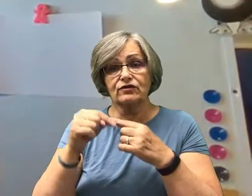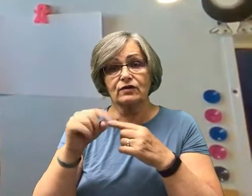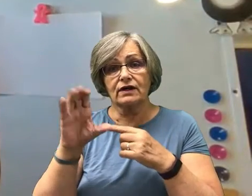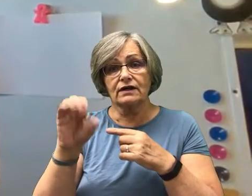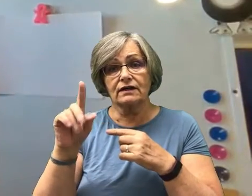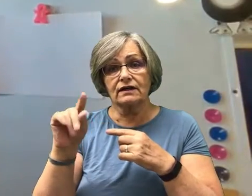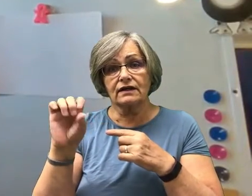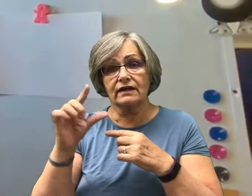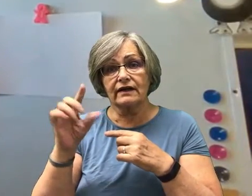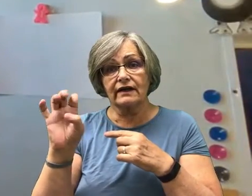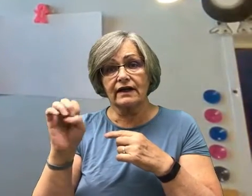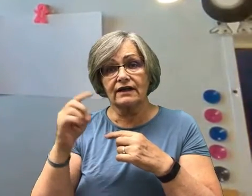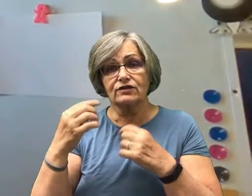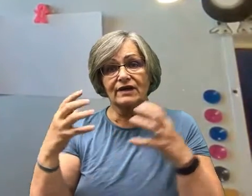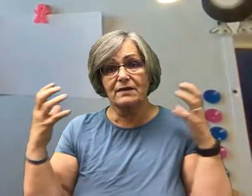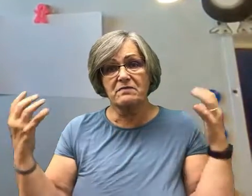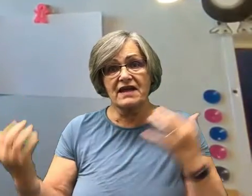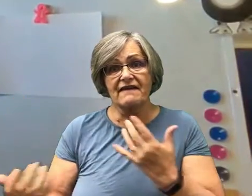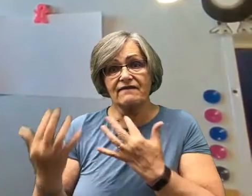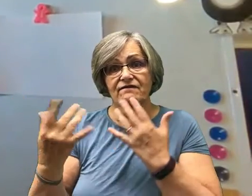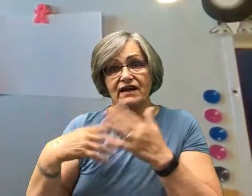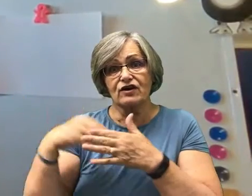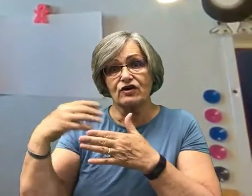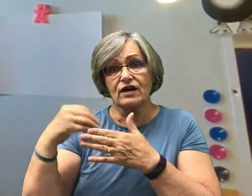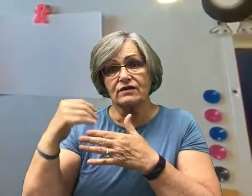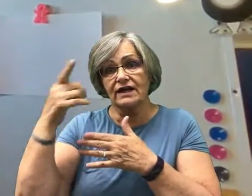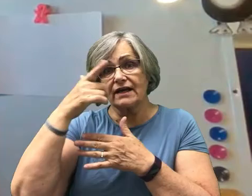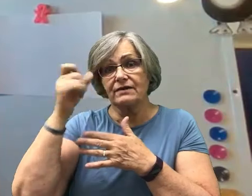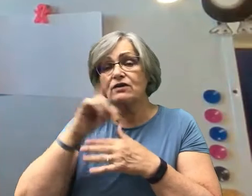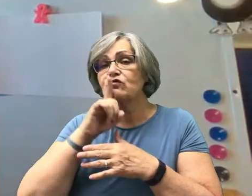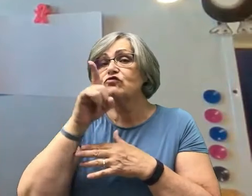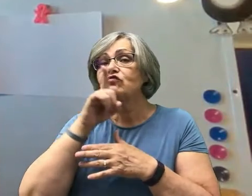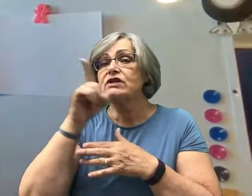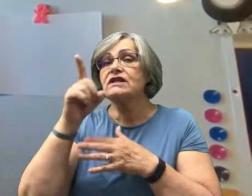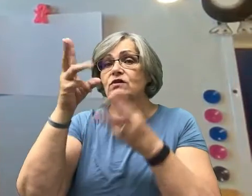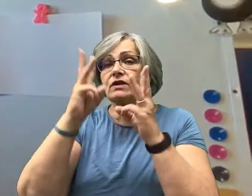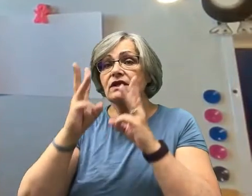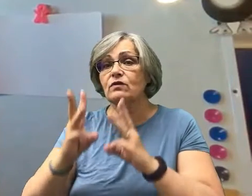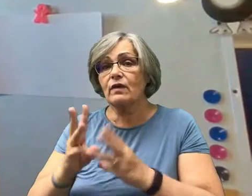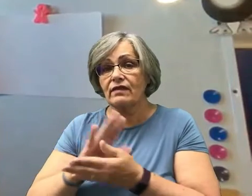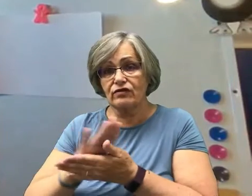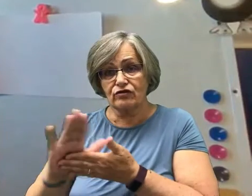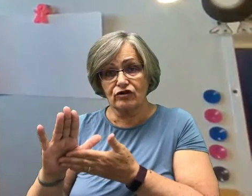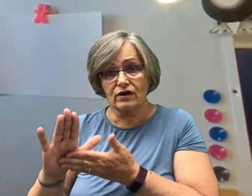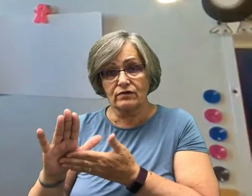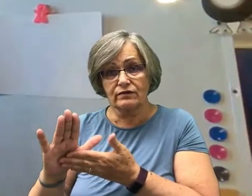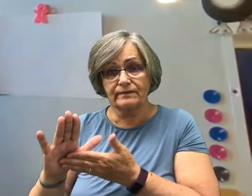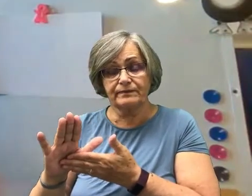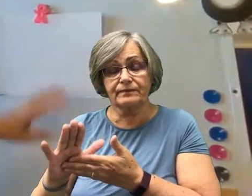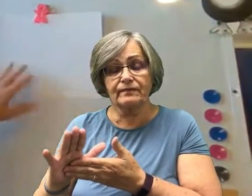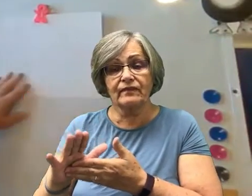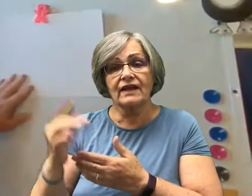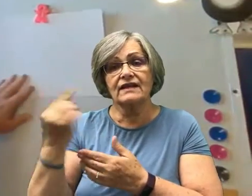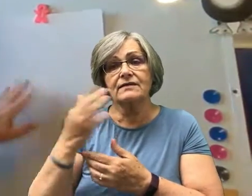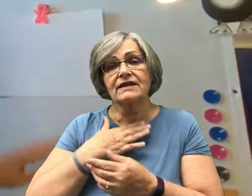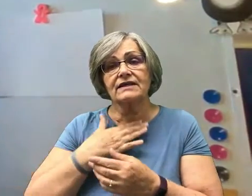up to our cottage and we had a big campfire and we were outside because it was really nice out.